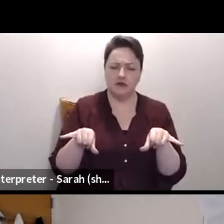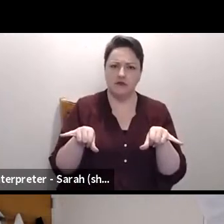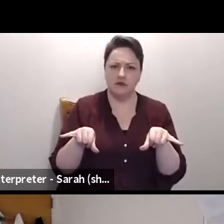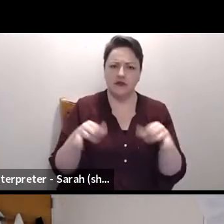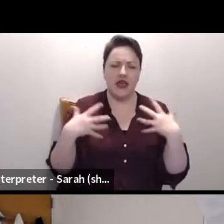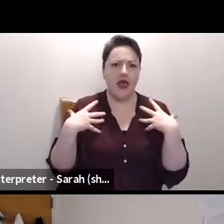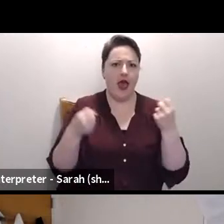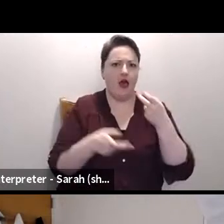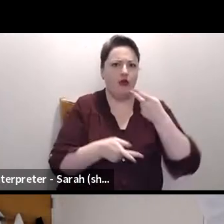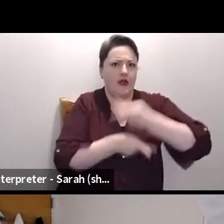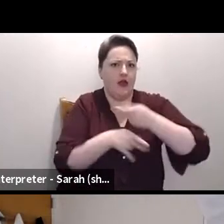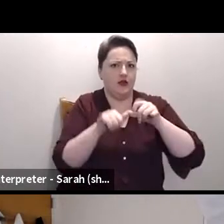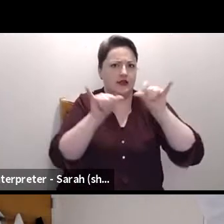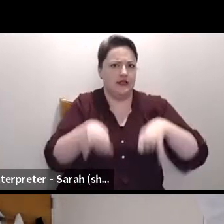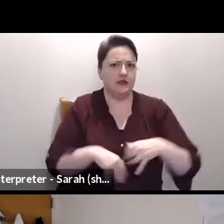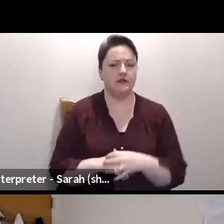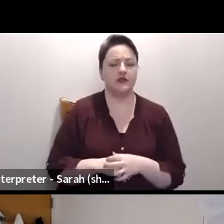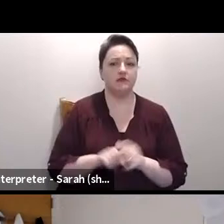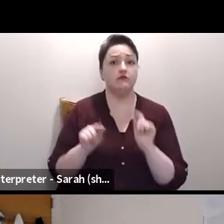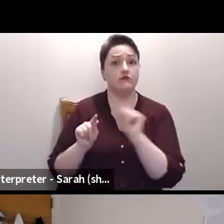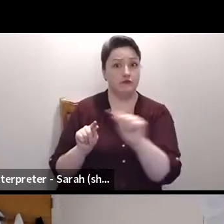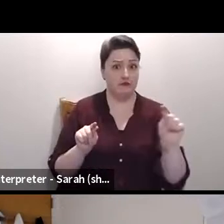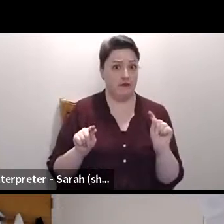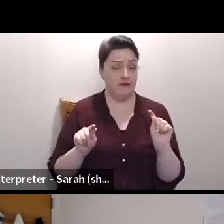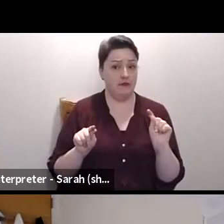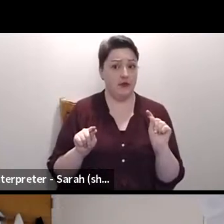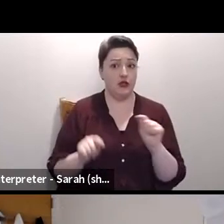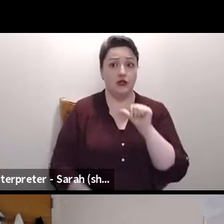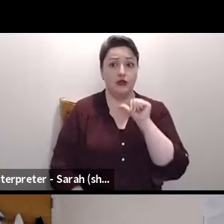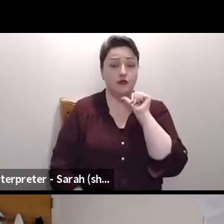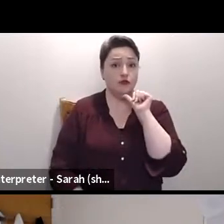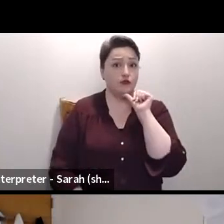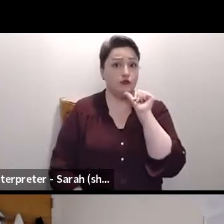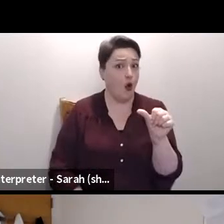them, they